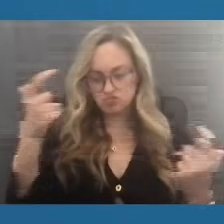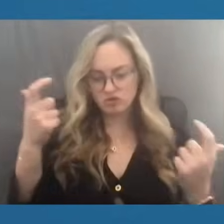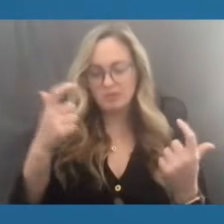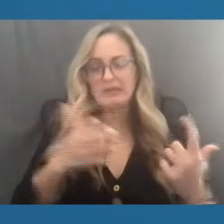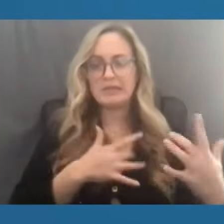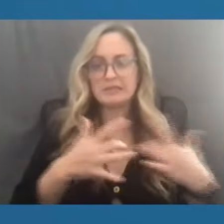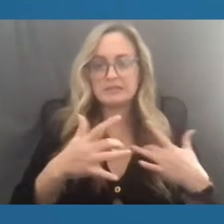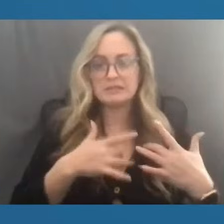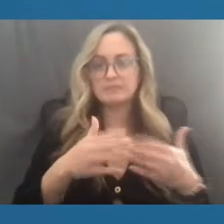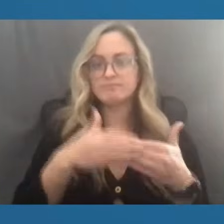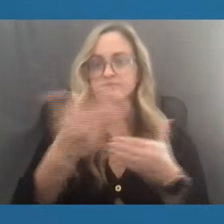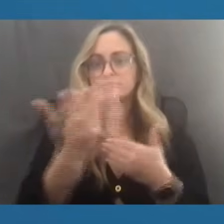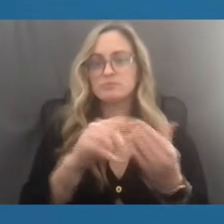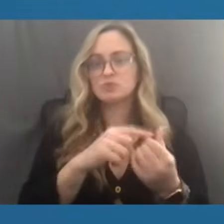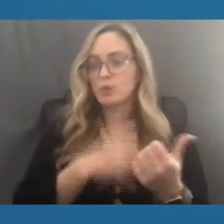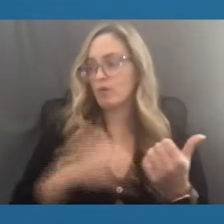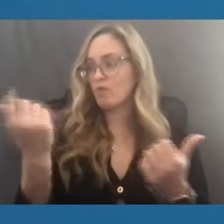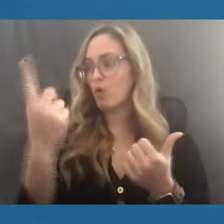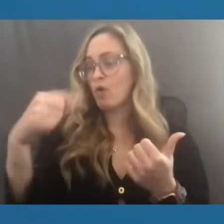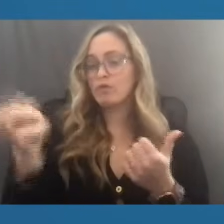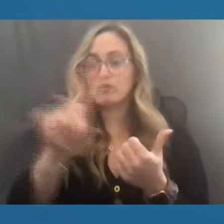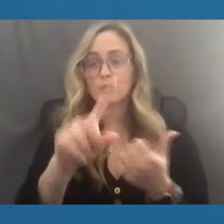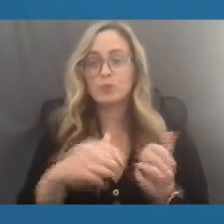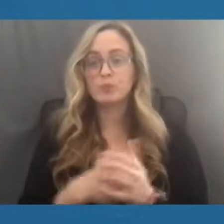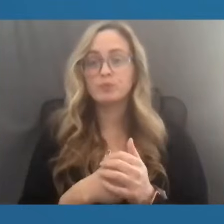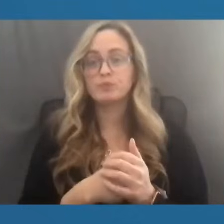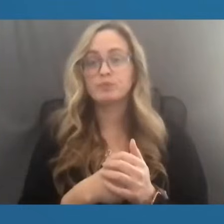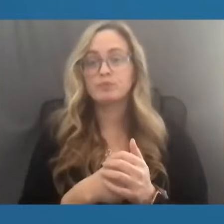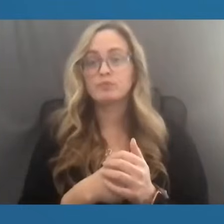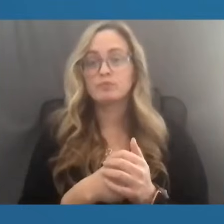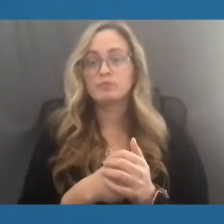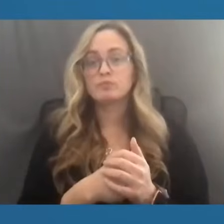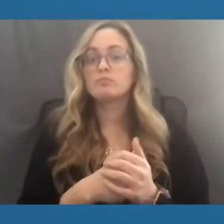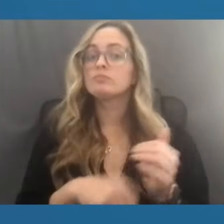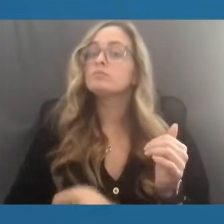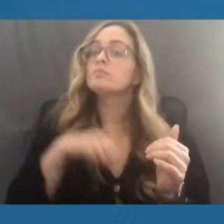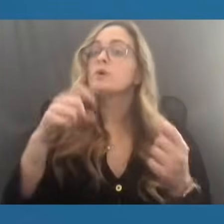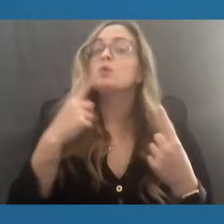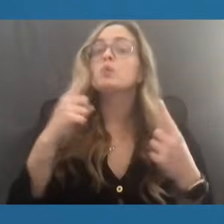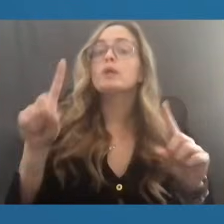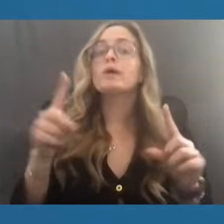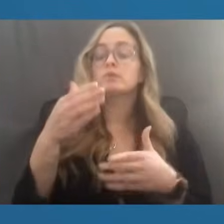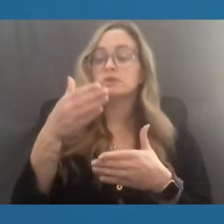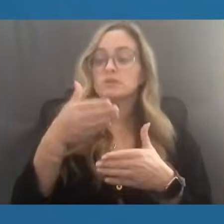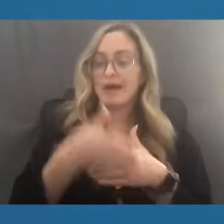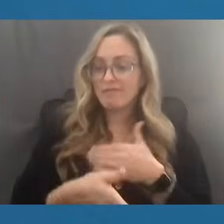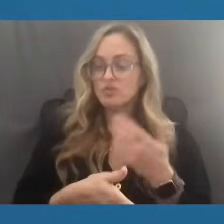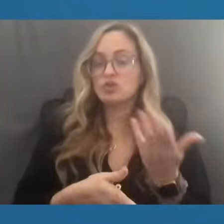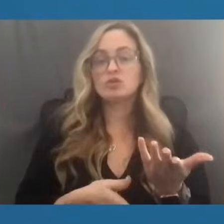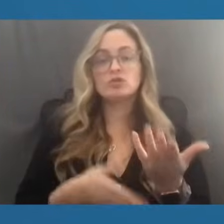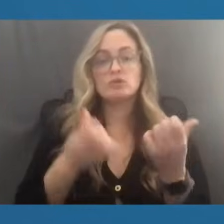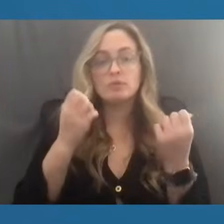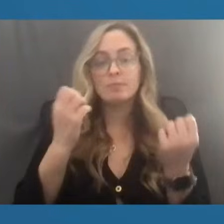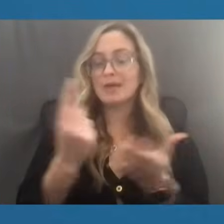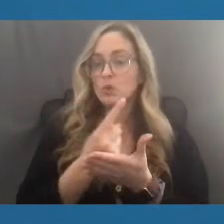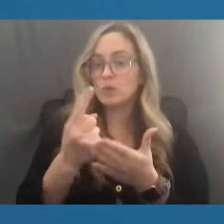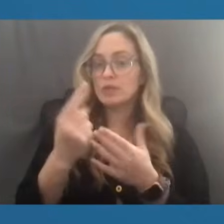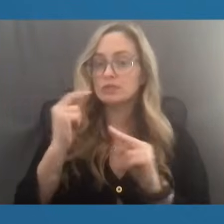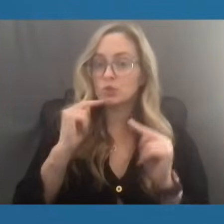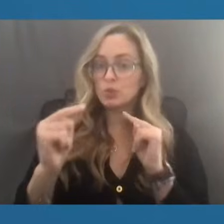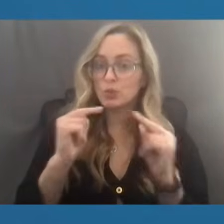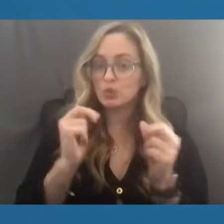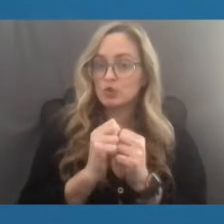longer. That's what I wish for all my friends here. So I'm proud to announce that after weeks of negotiating with the